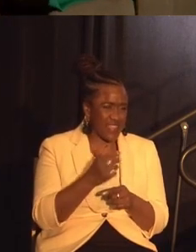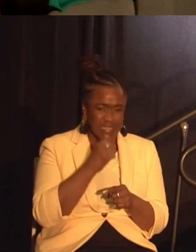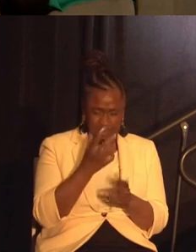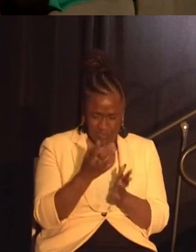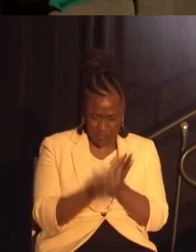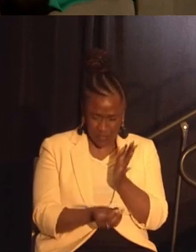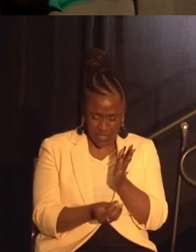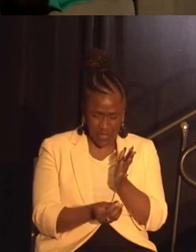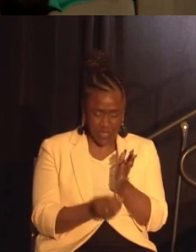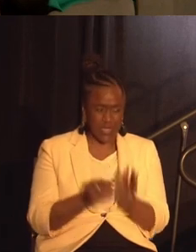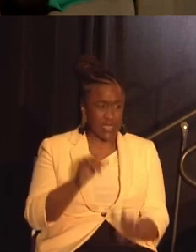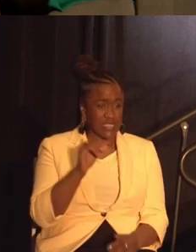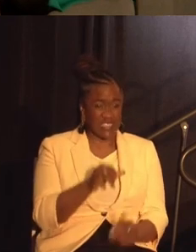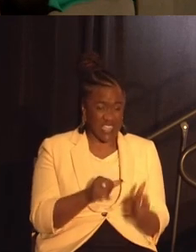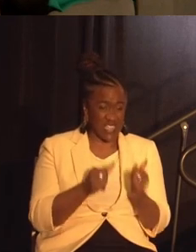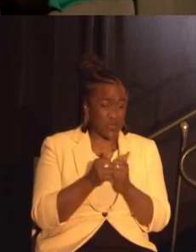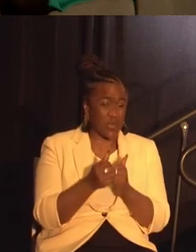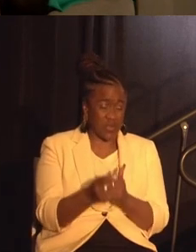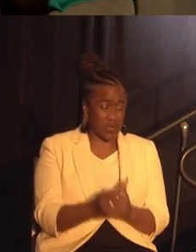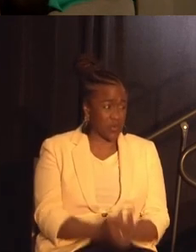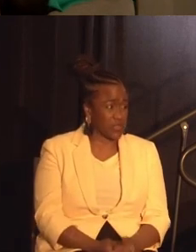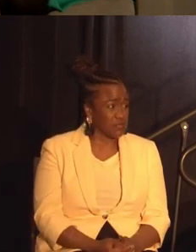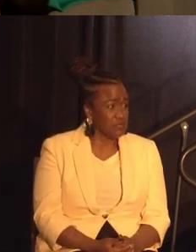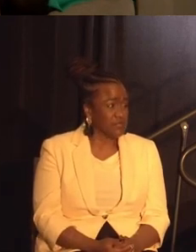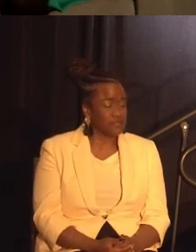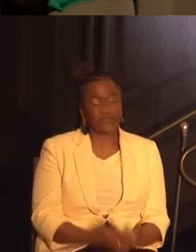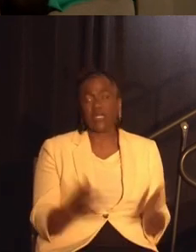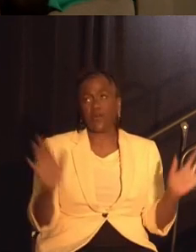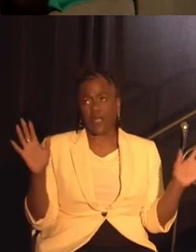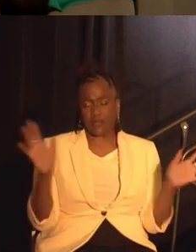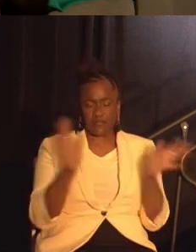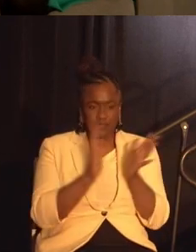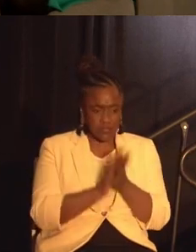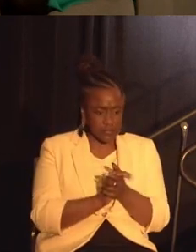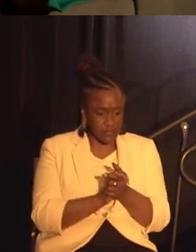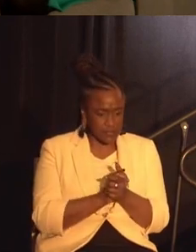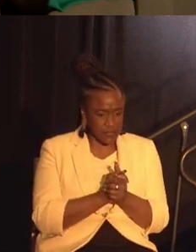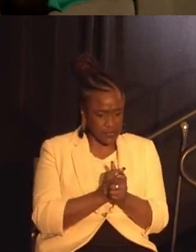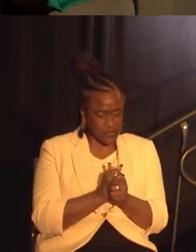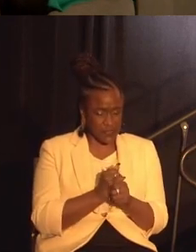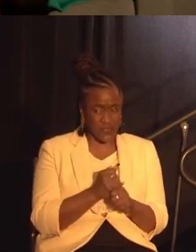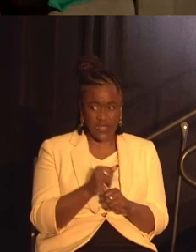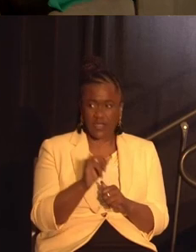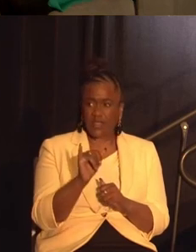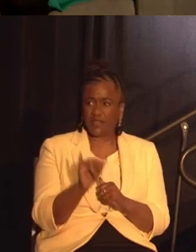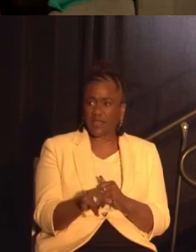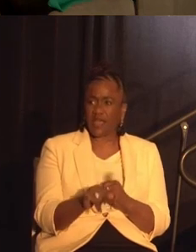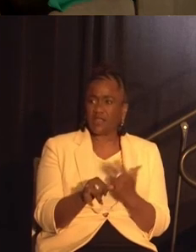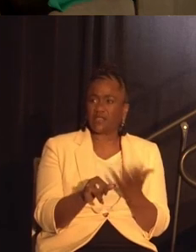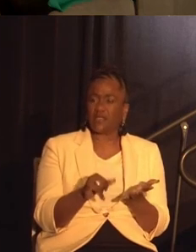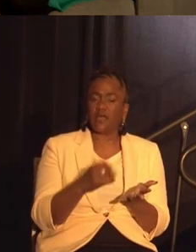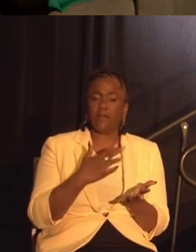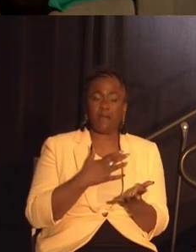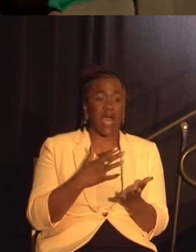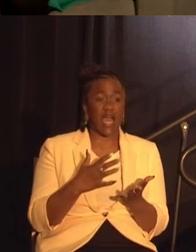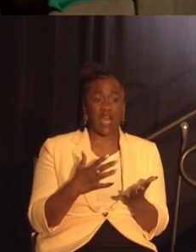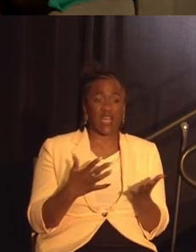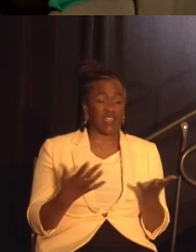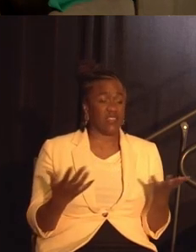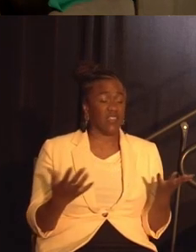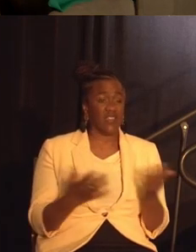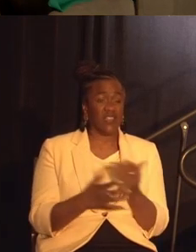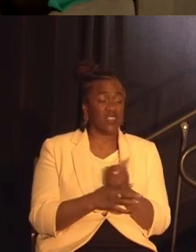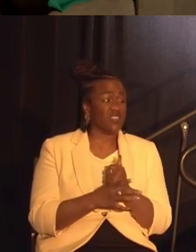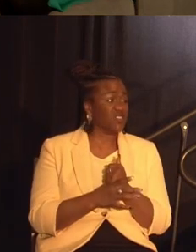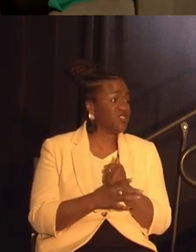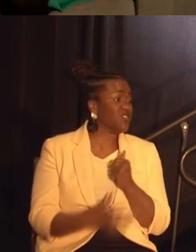disappear. It stays with you. Anyway, tangent, is that it's my shitty